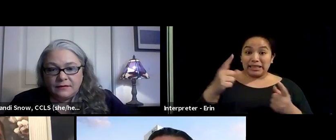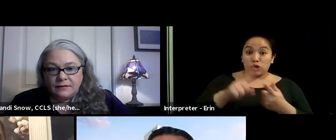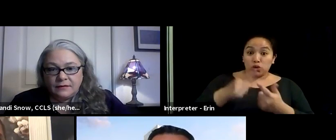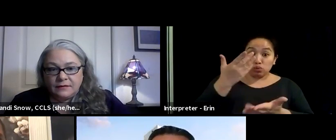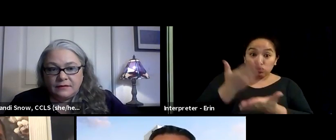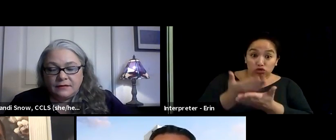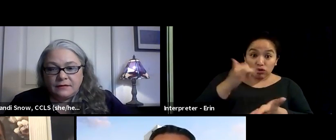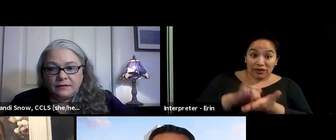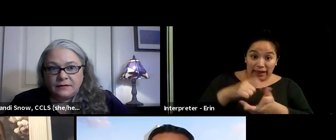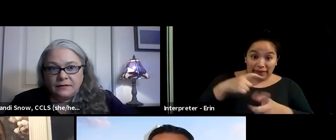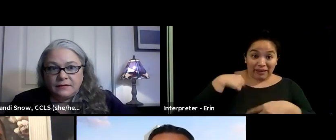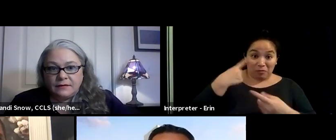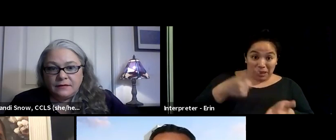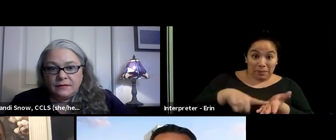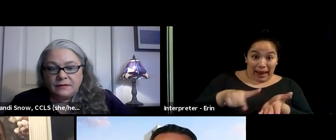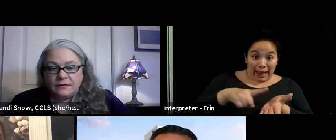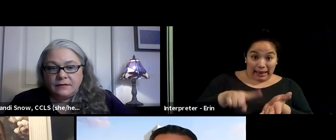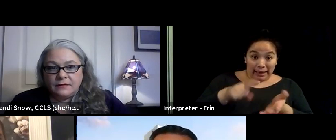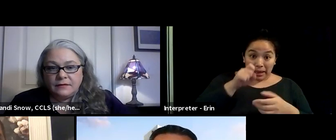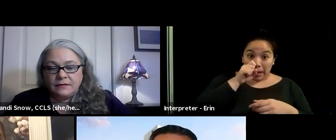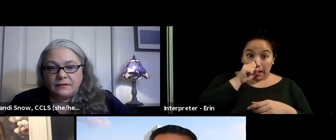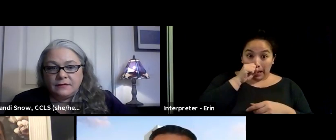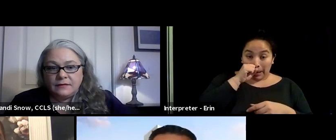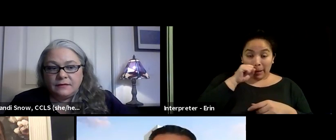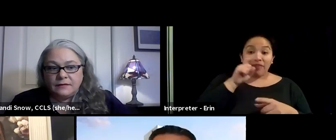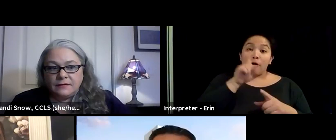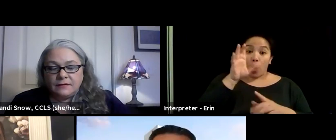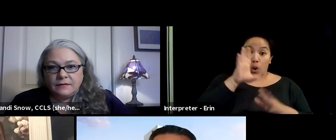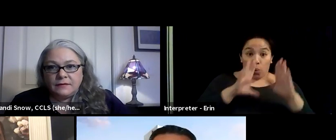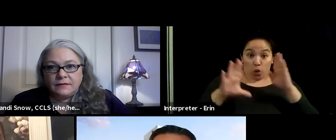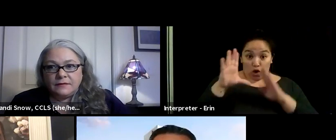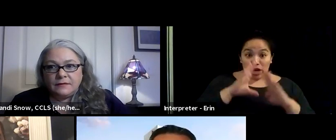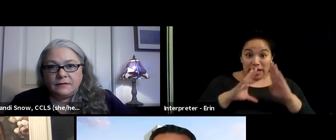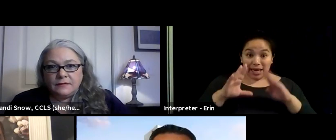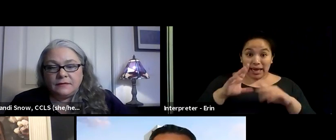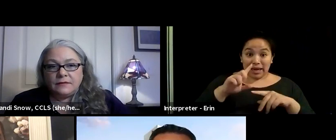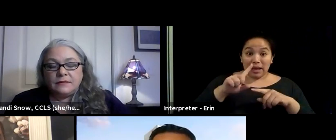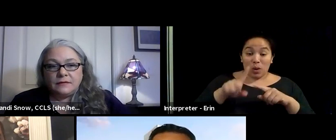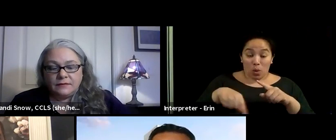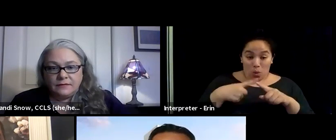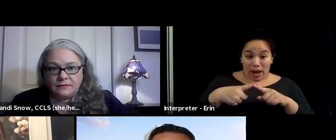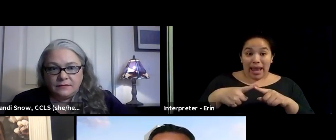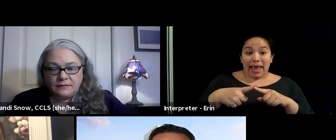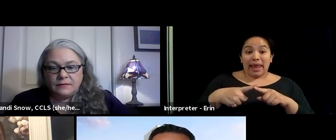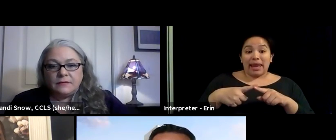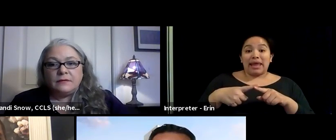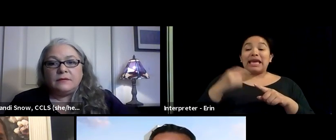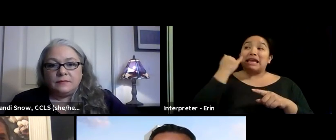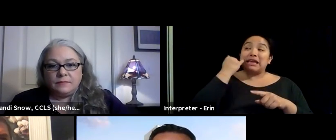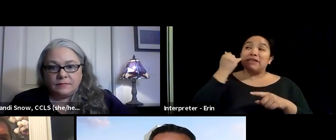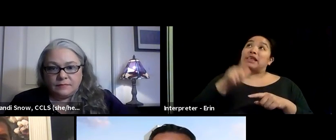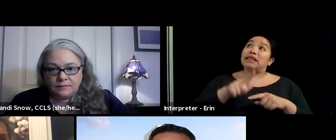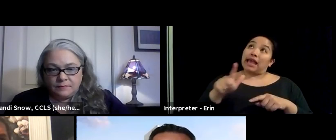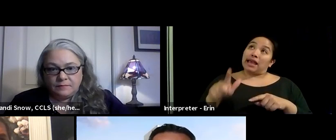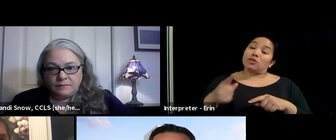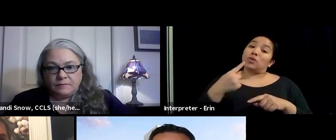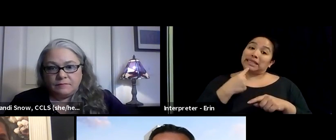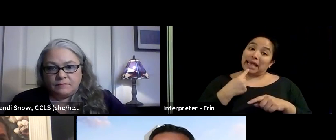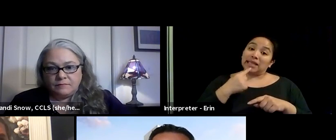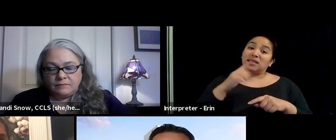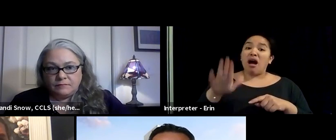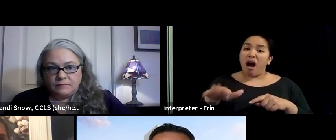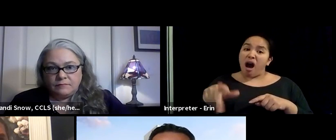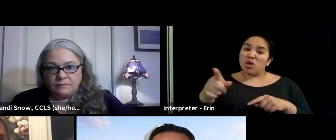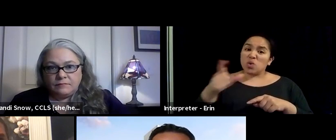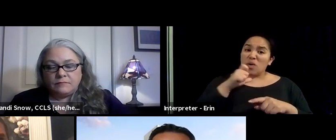paying. So they're worried that when it comes time, if the landlord were to tell them that, hey, you haven't